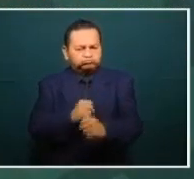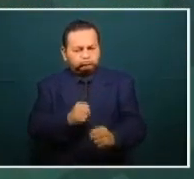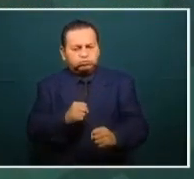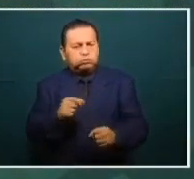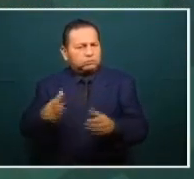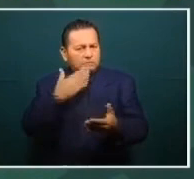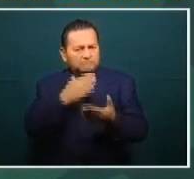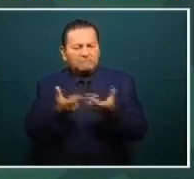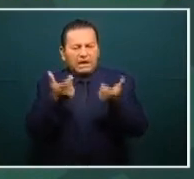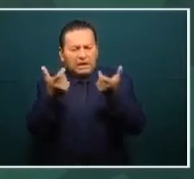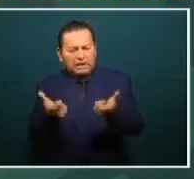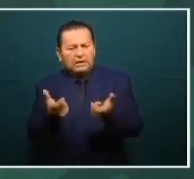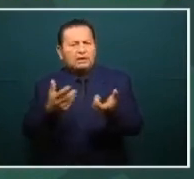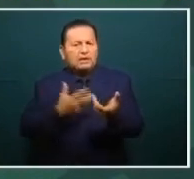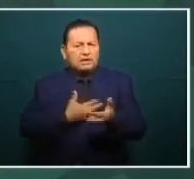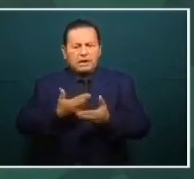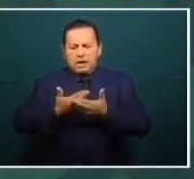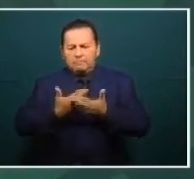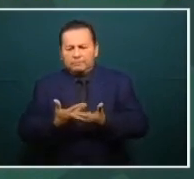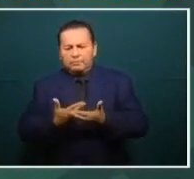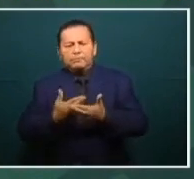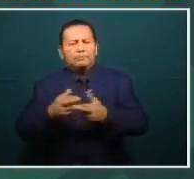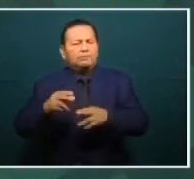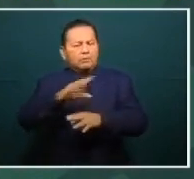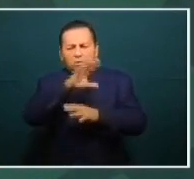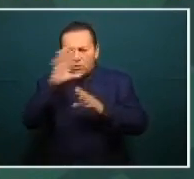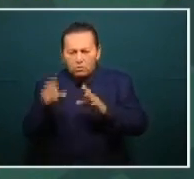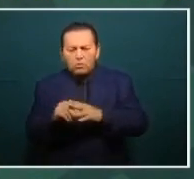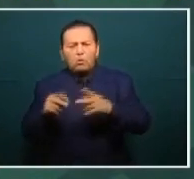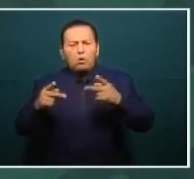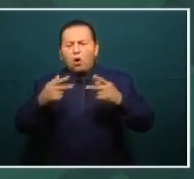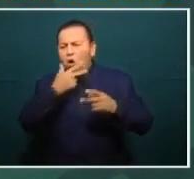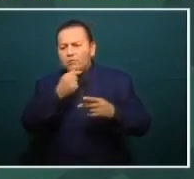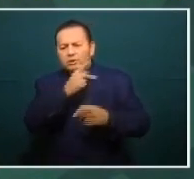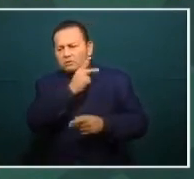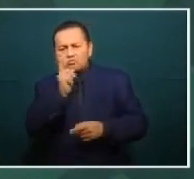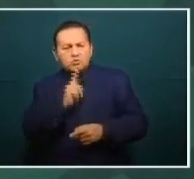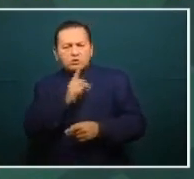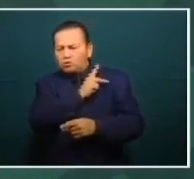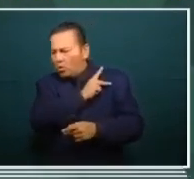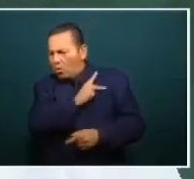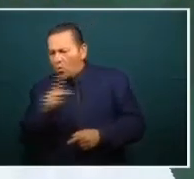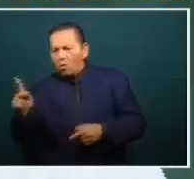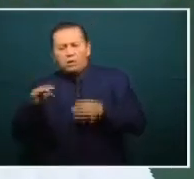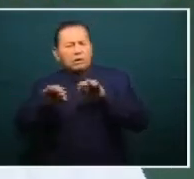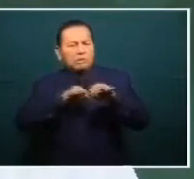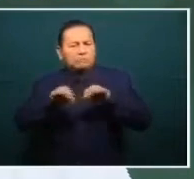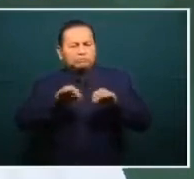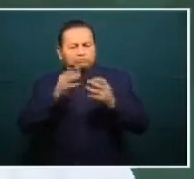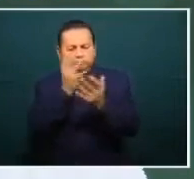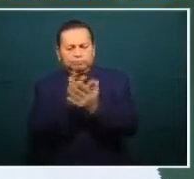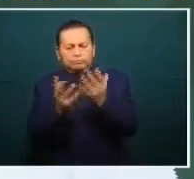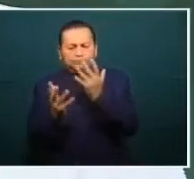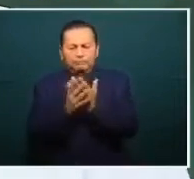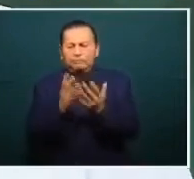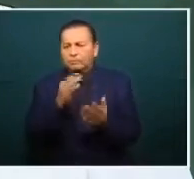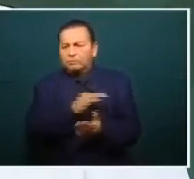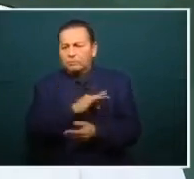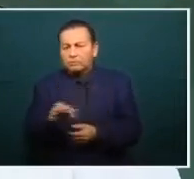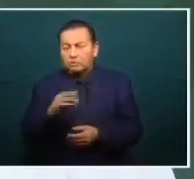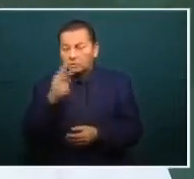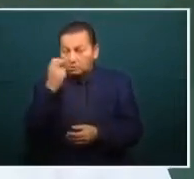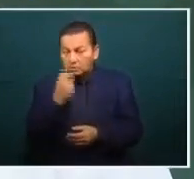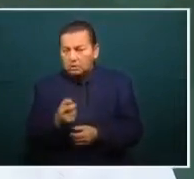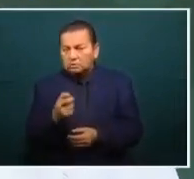Mexico is a country with so much potential, economical, many riches, with